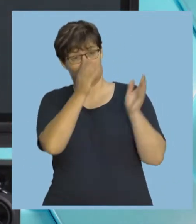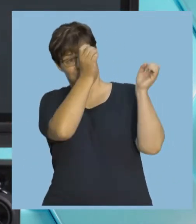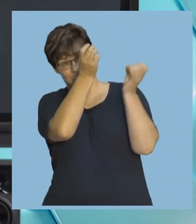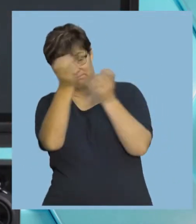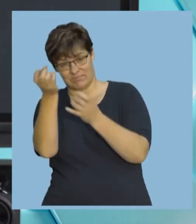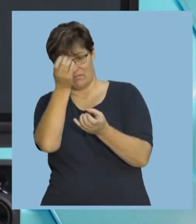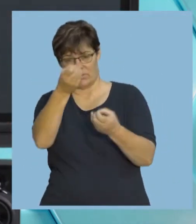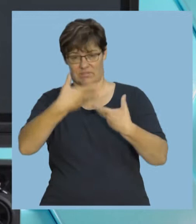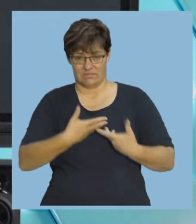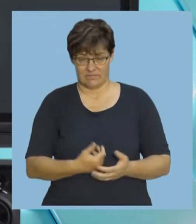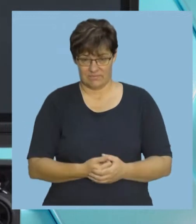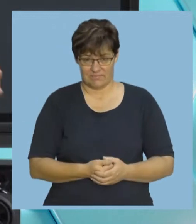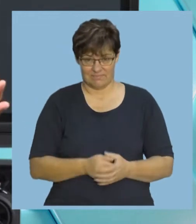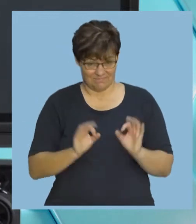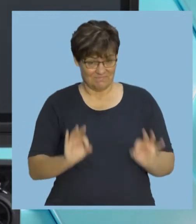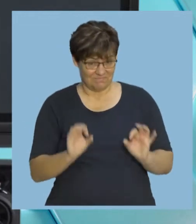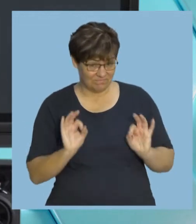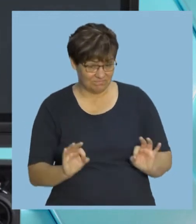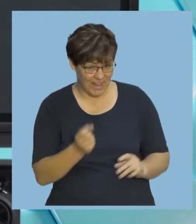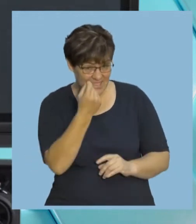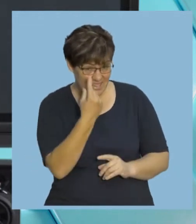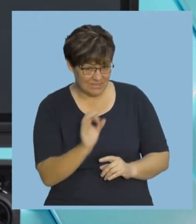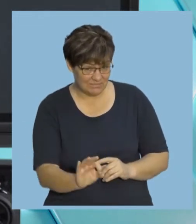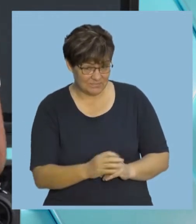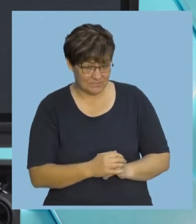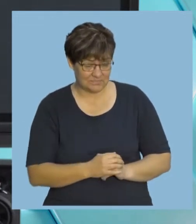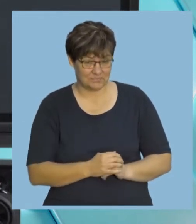given set of data. Fantastic. I hope this makes sense.